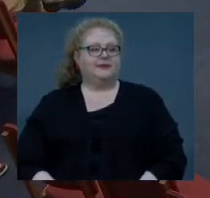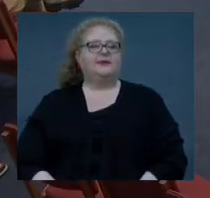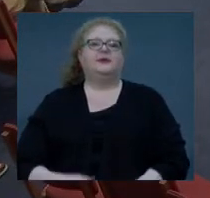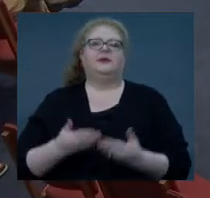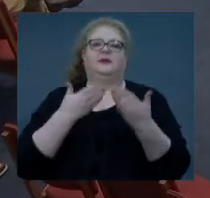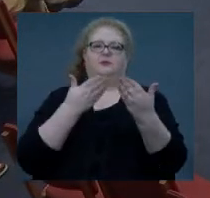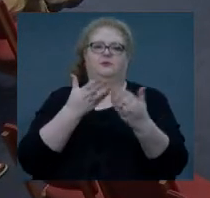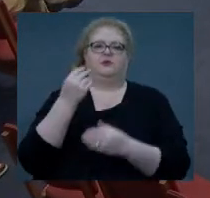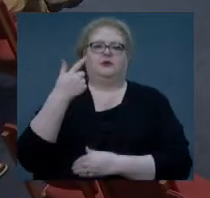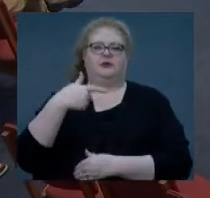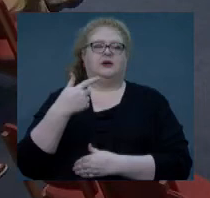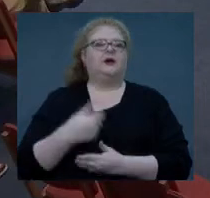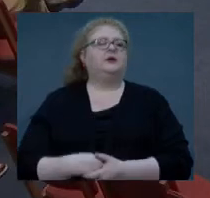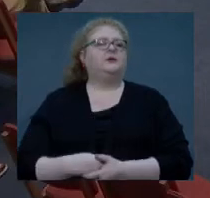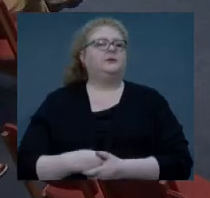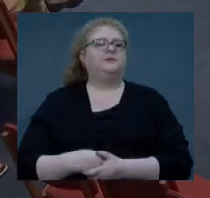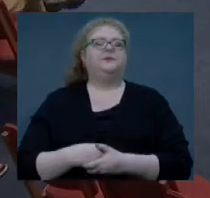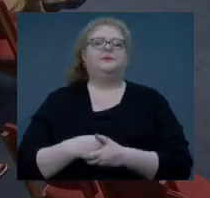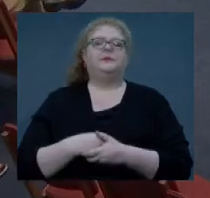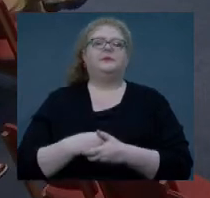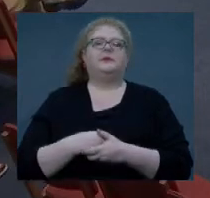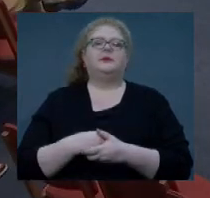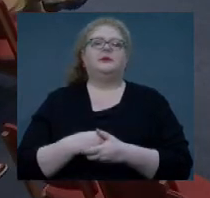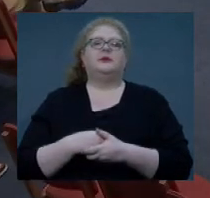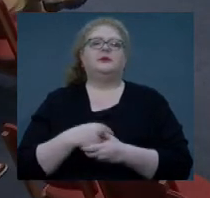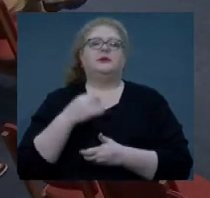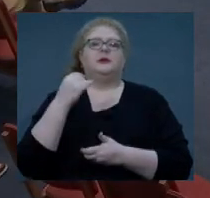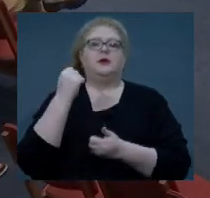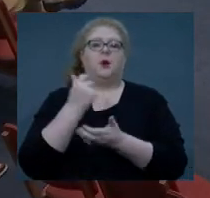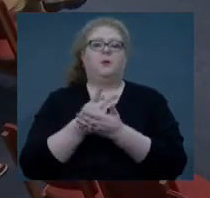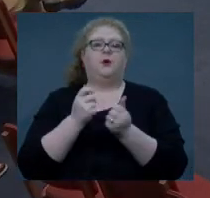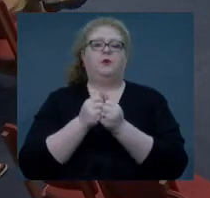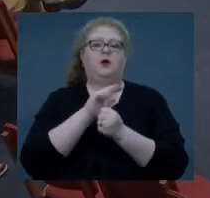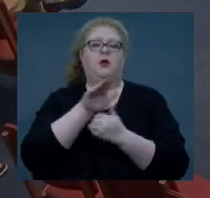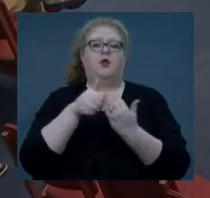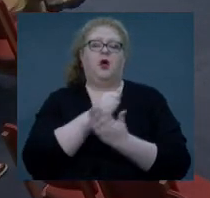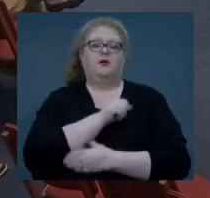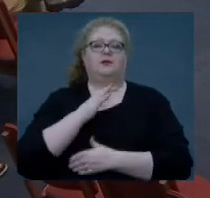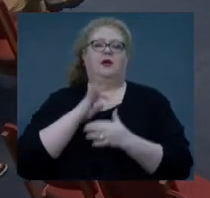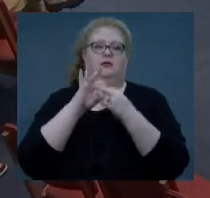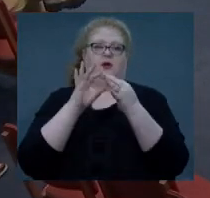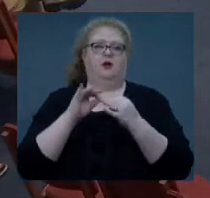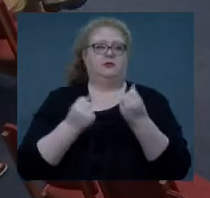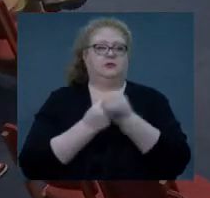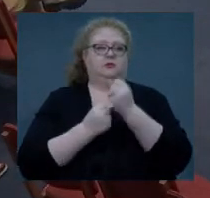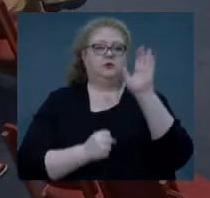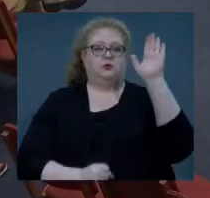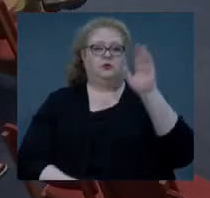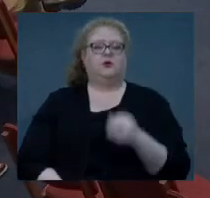Been moved and seconded that would be approved with all staff comments. If you're in favor of this, raise your hand.